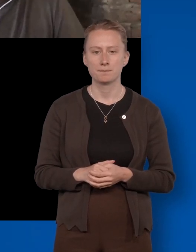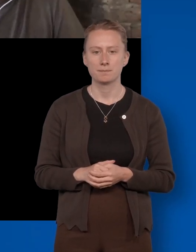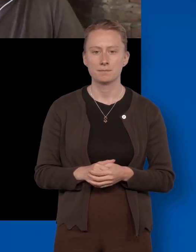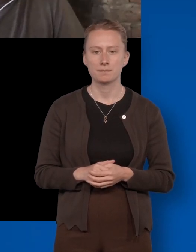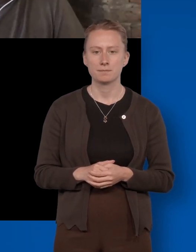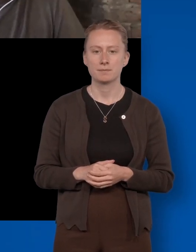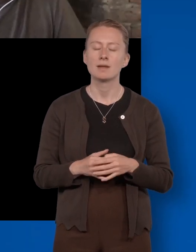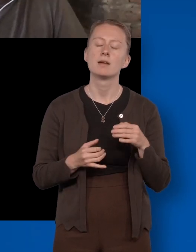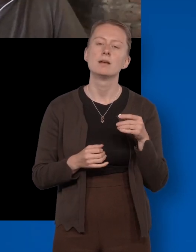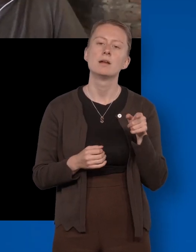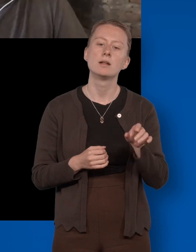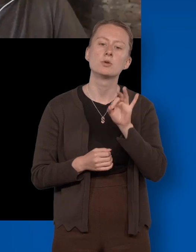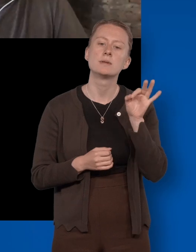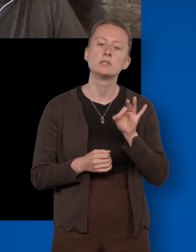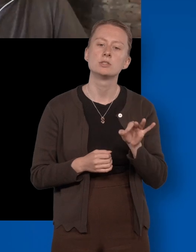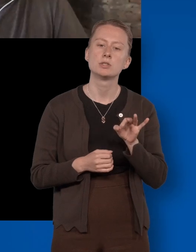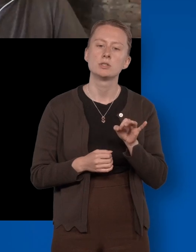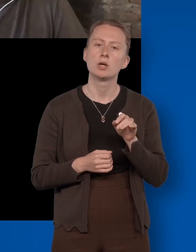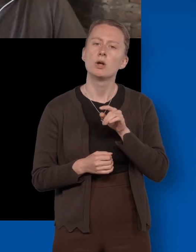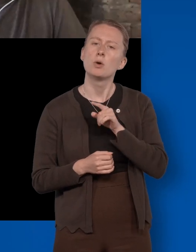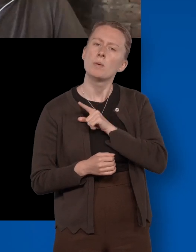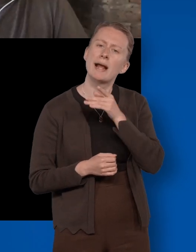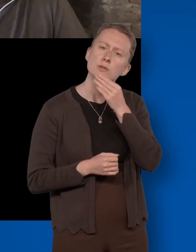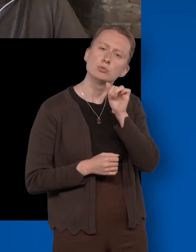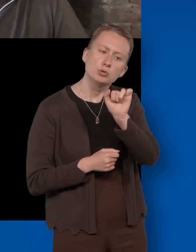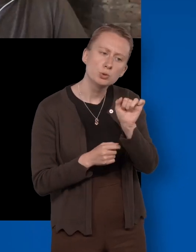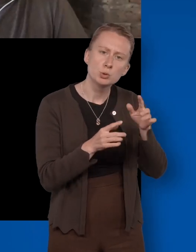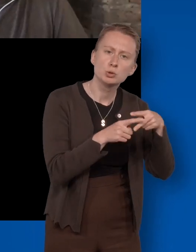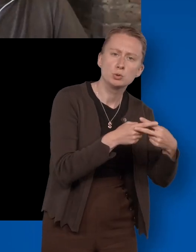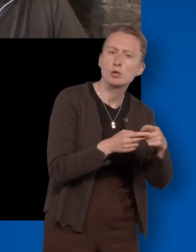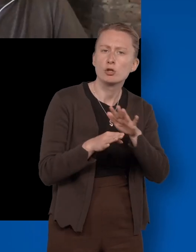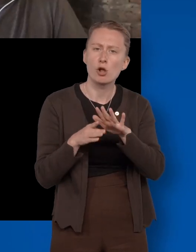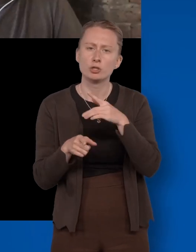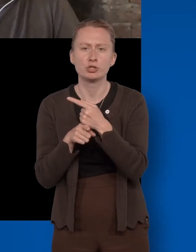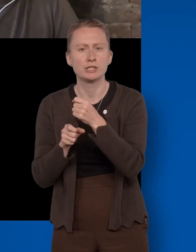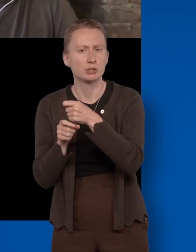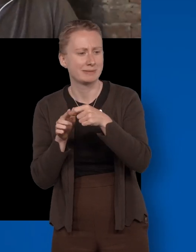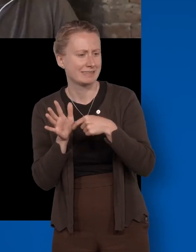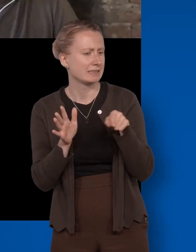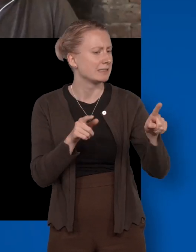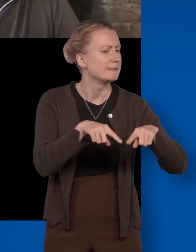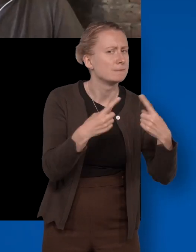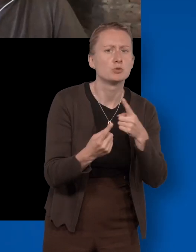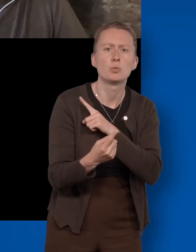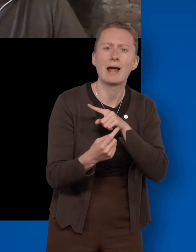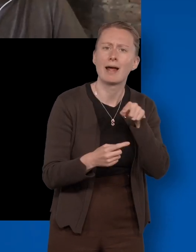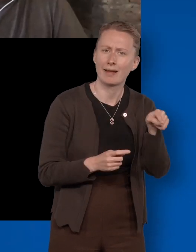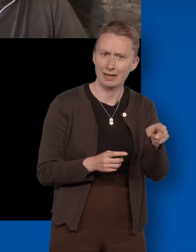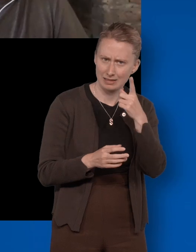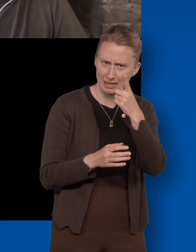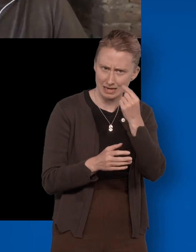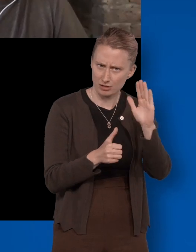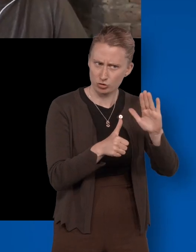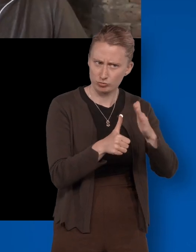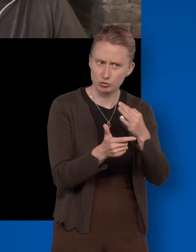The last one that we haven't got to is why your tool and why not ChatGPT, and how is your tool different? Is it just that we can have the